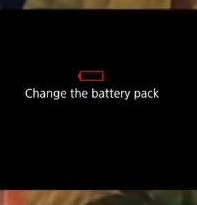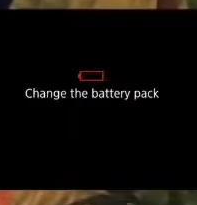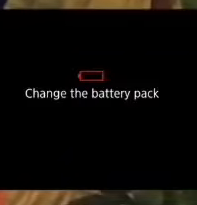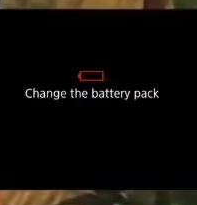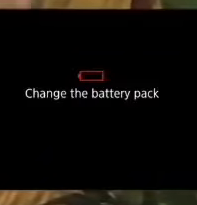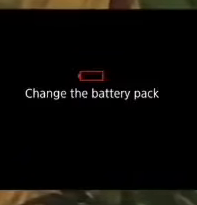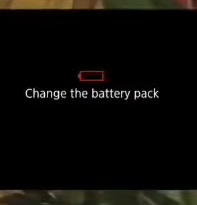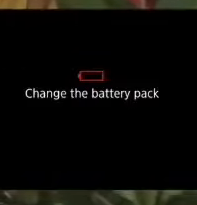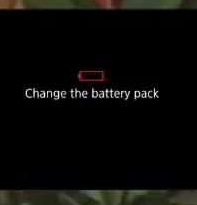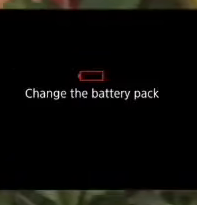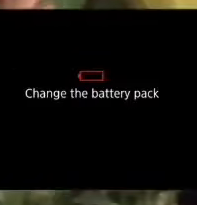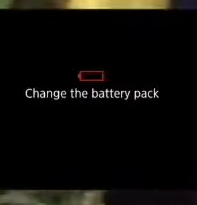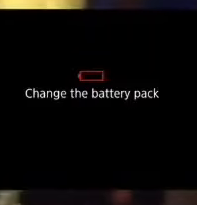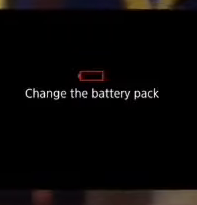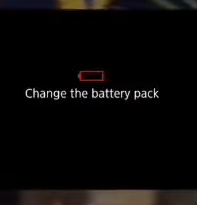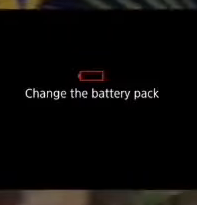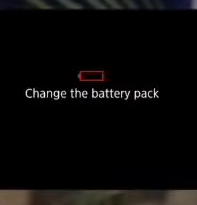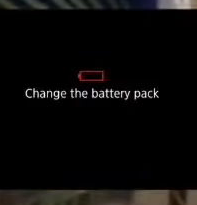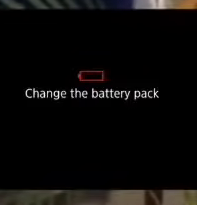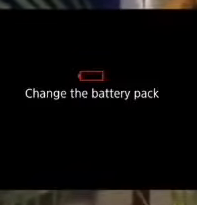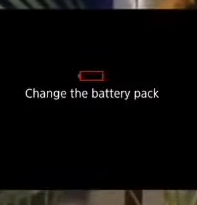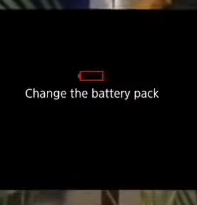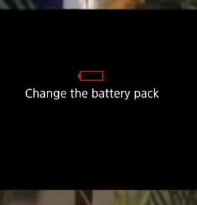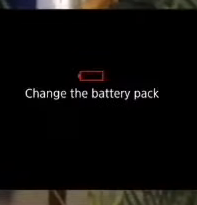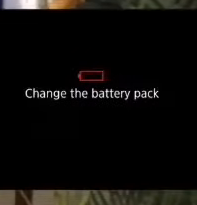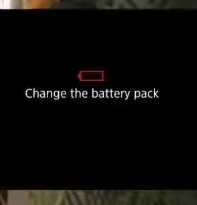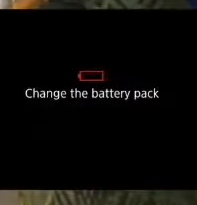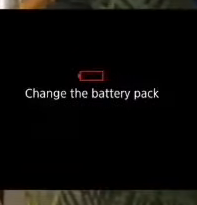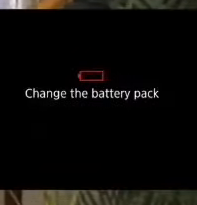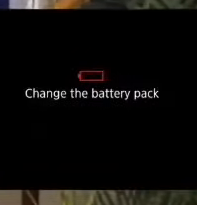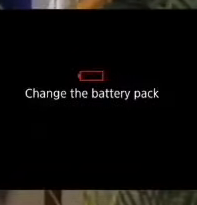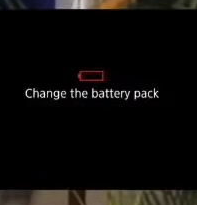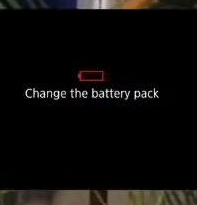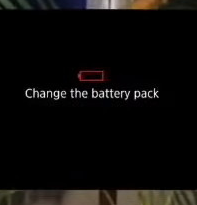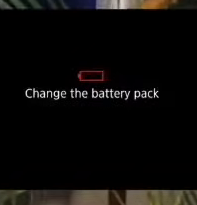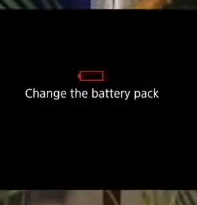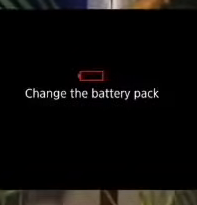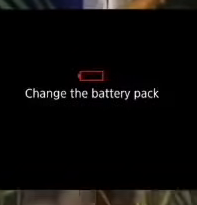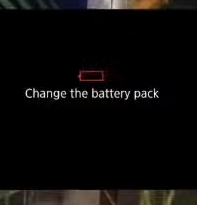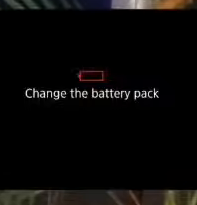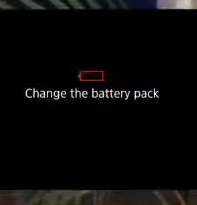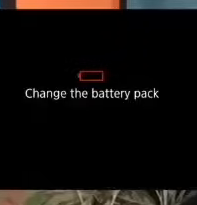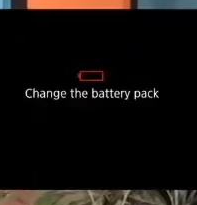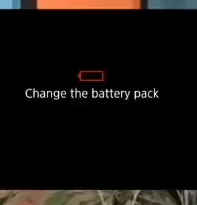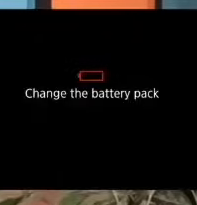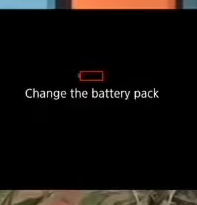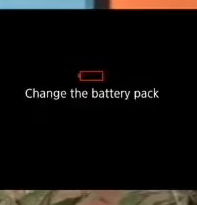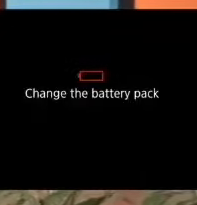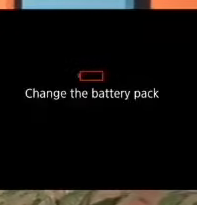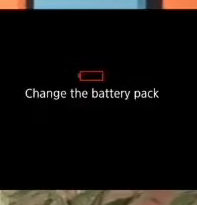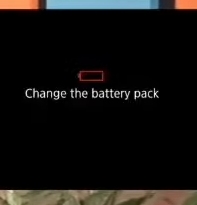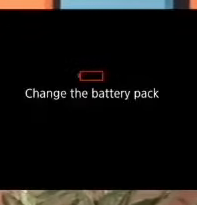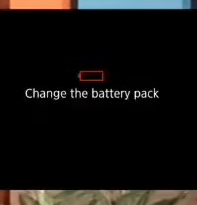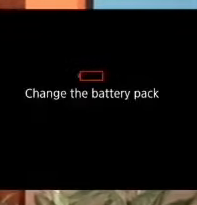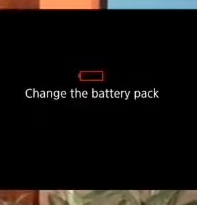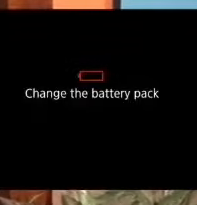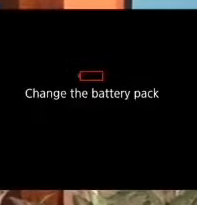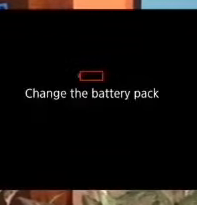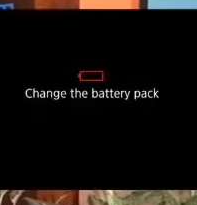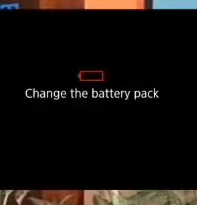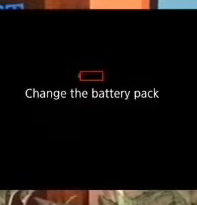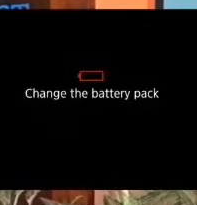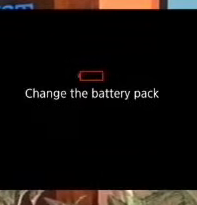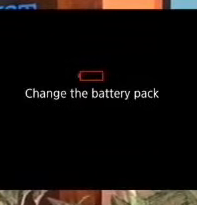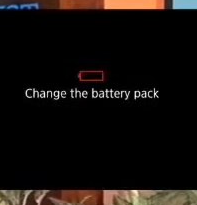to me? You may trample the word of God beneath your feet, but it's only until.